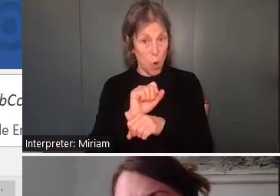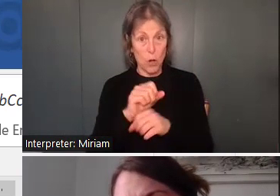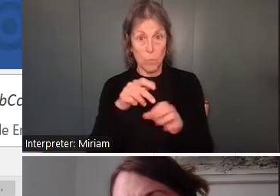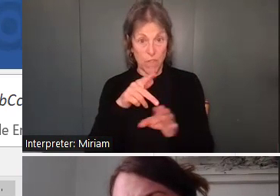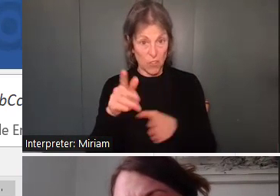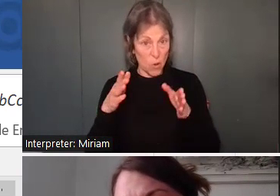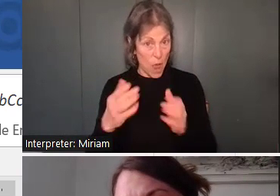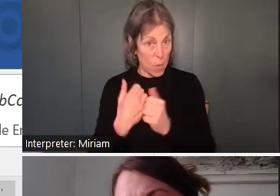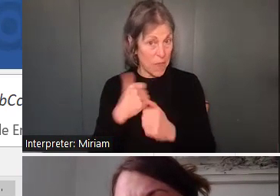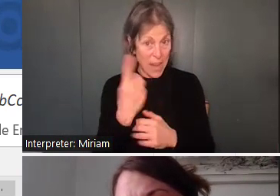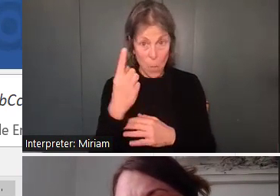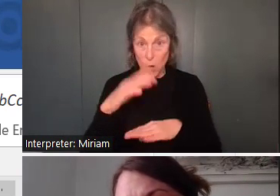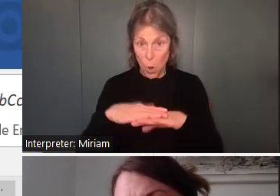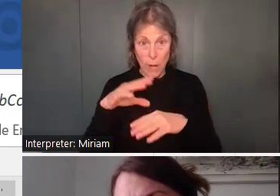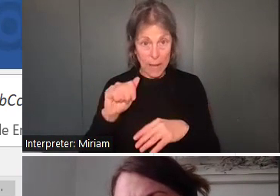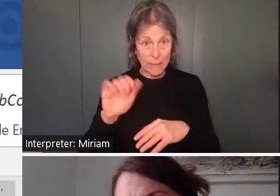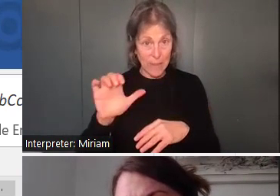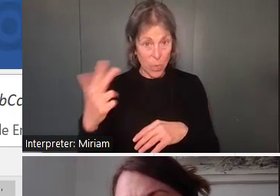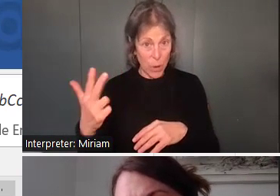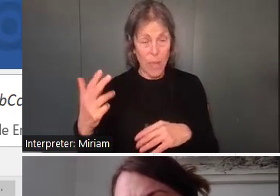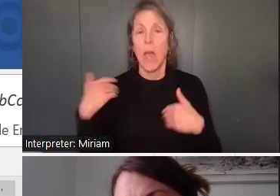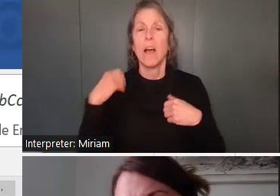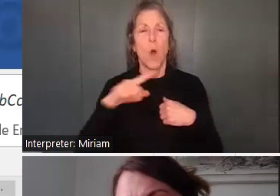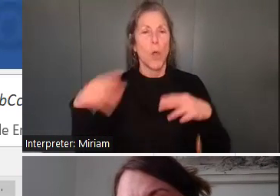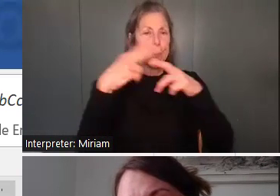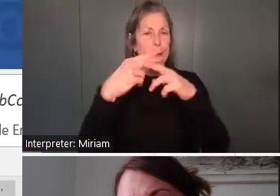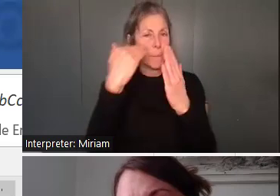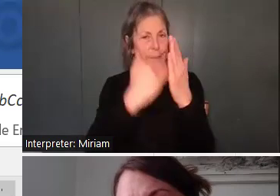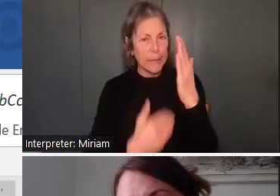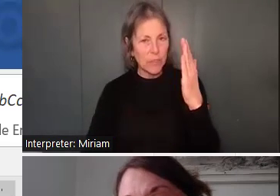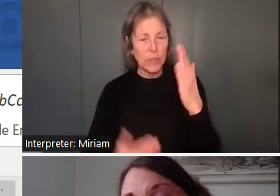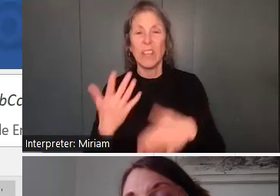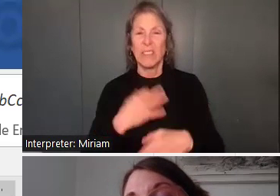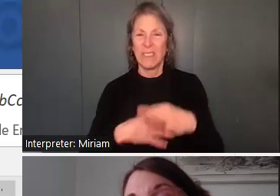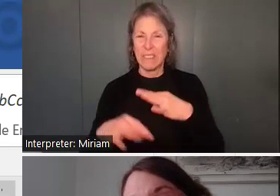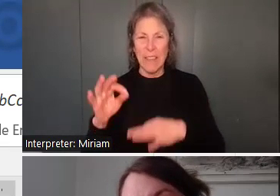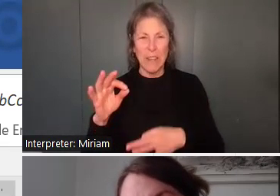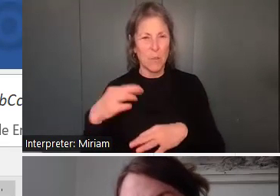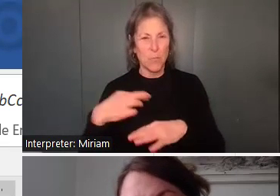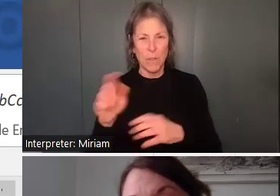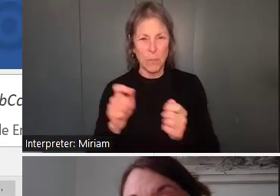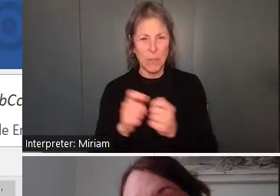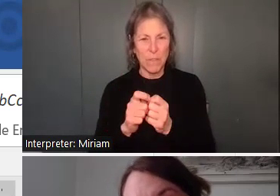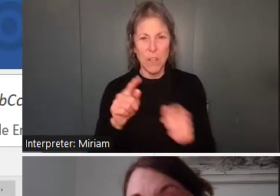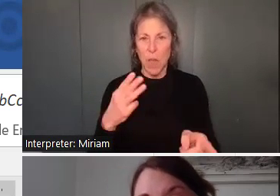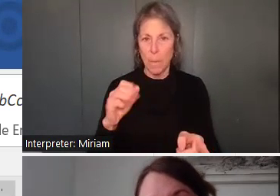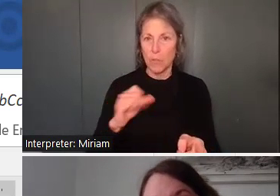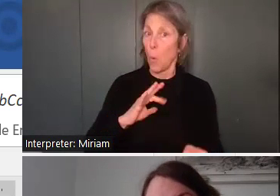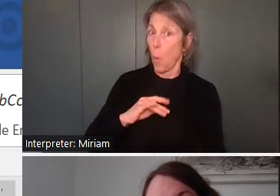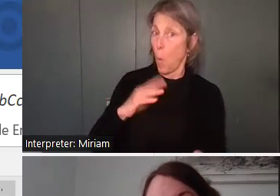with anyone on the AC3? Since we do have everyone listed there, maybe instead of making it reference specific. Oh, so good. Yeah,